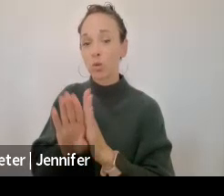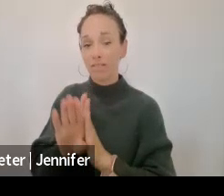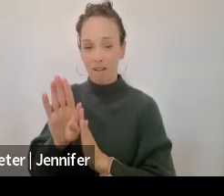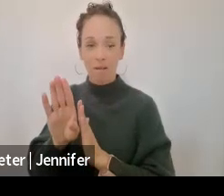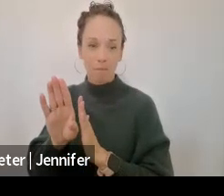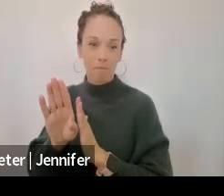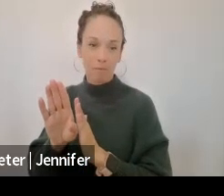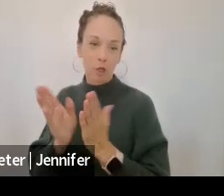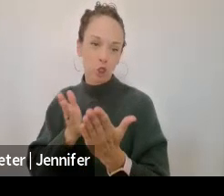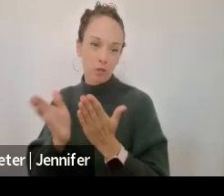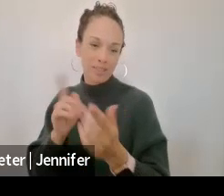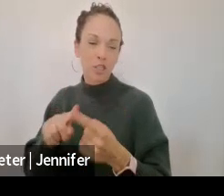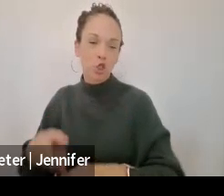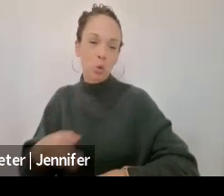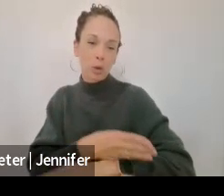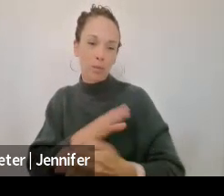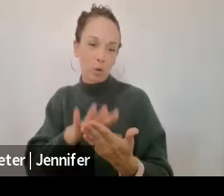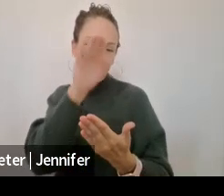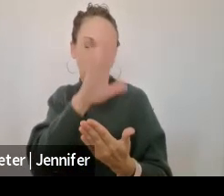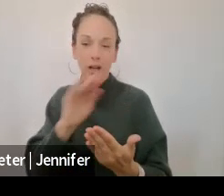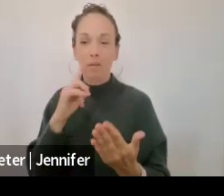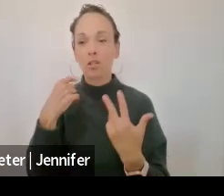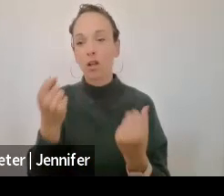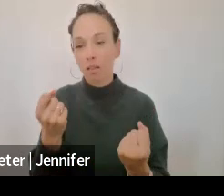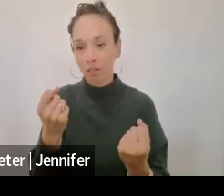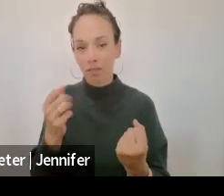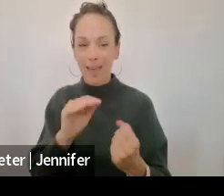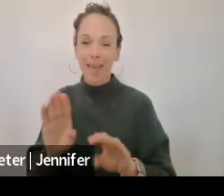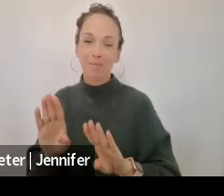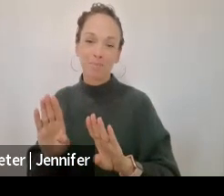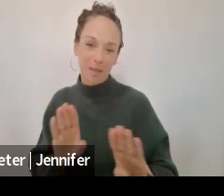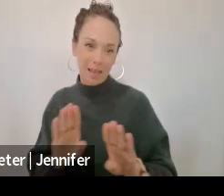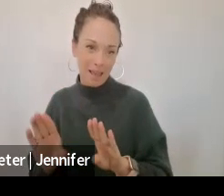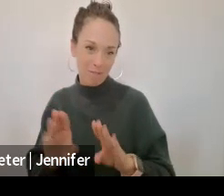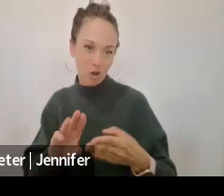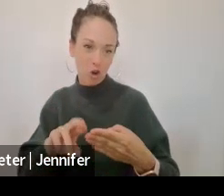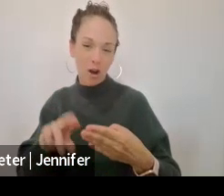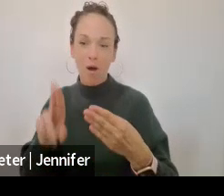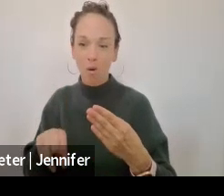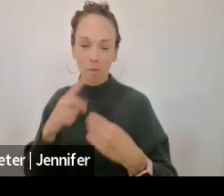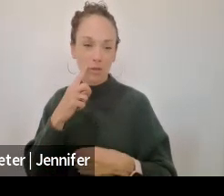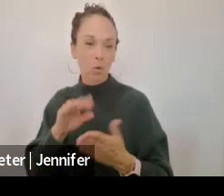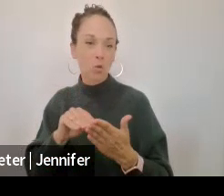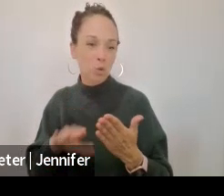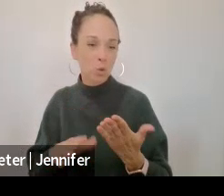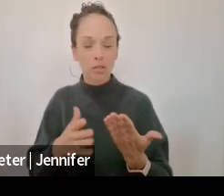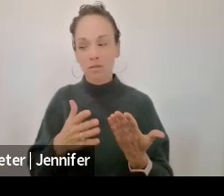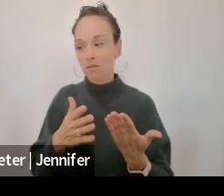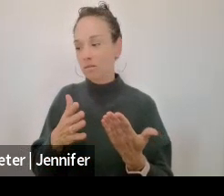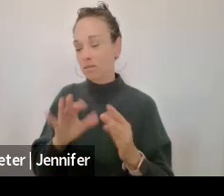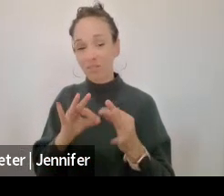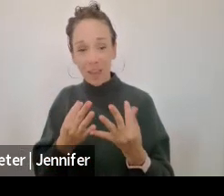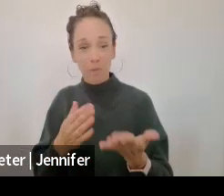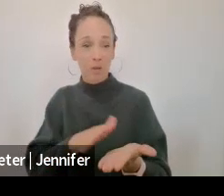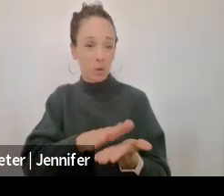order to improve learning and mental health and behavioral outcomes for children in family, school,